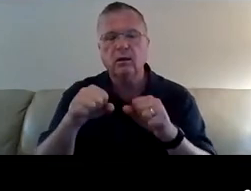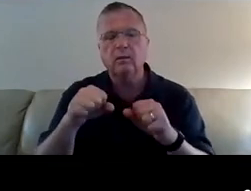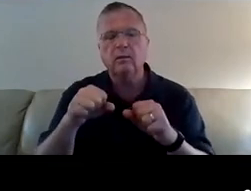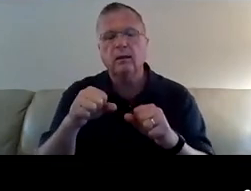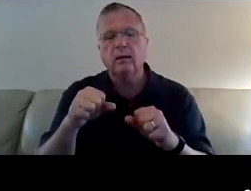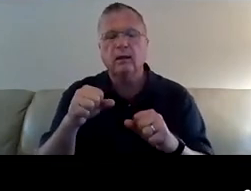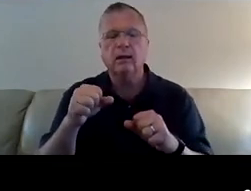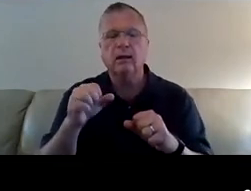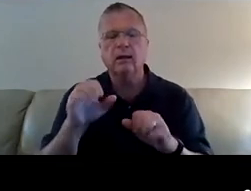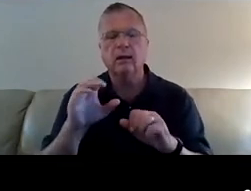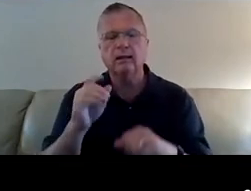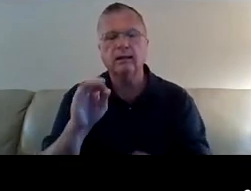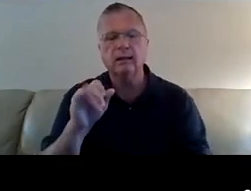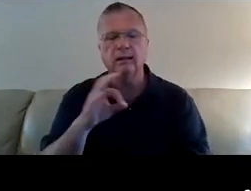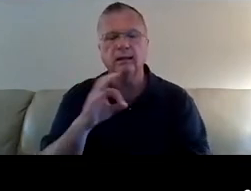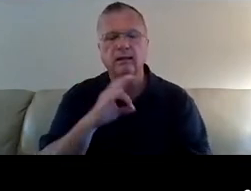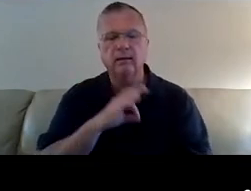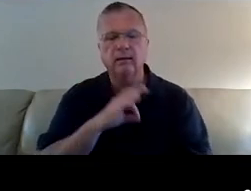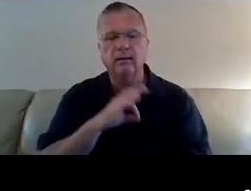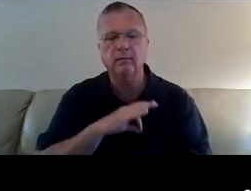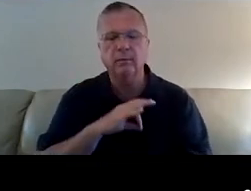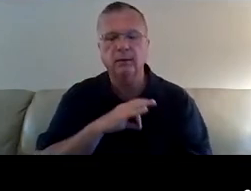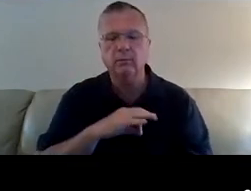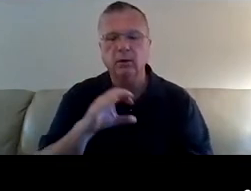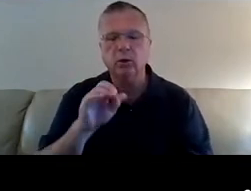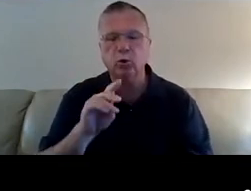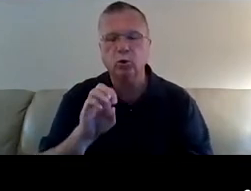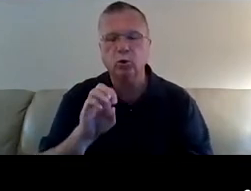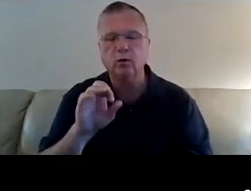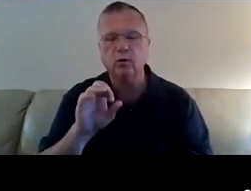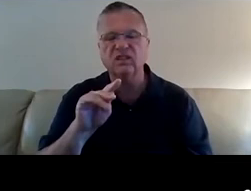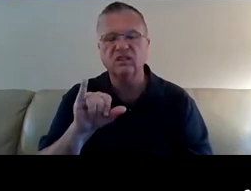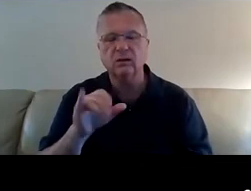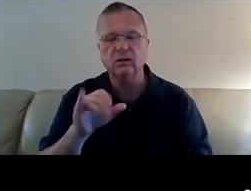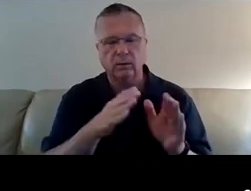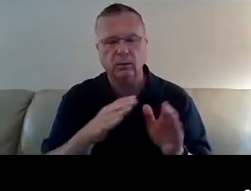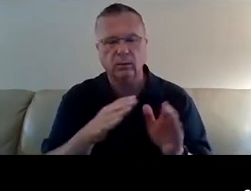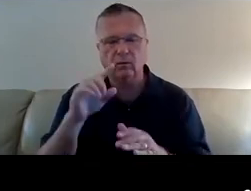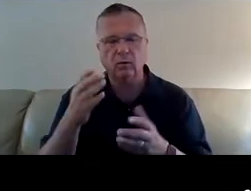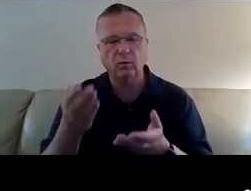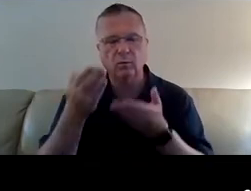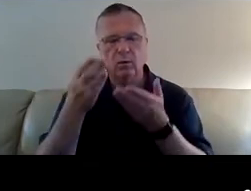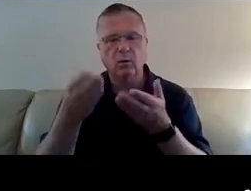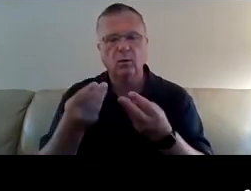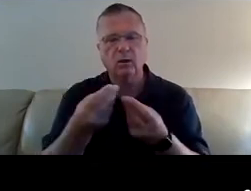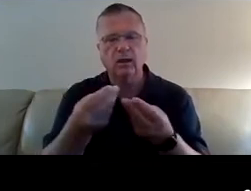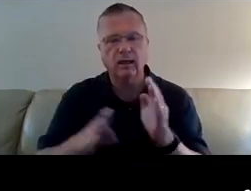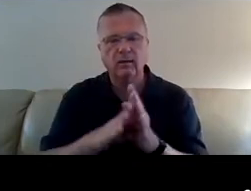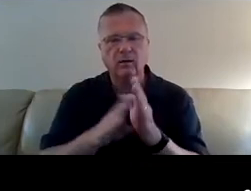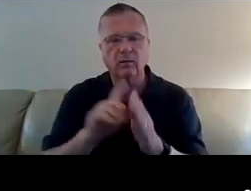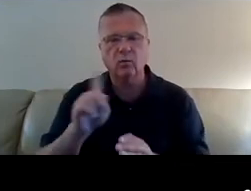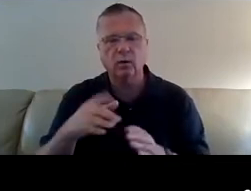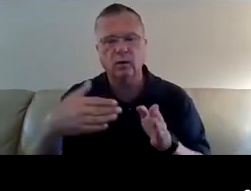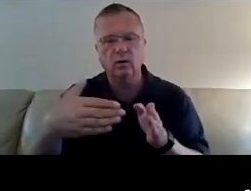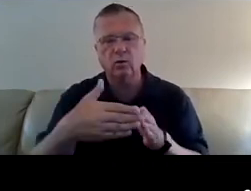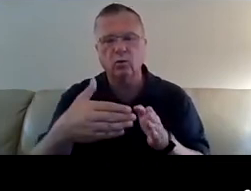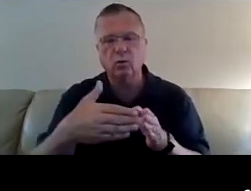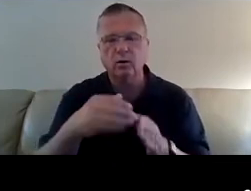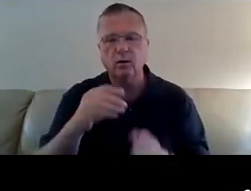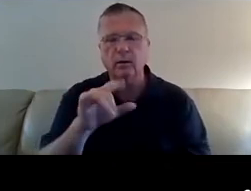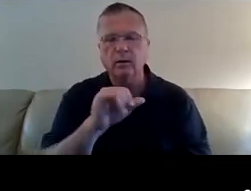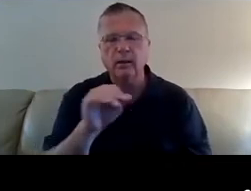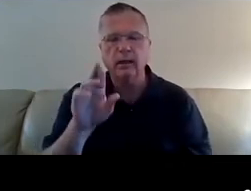school facilities plan for proposed land development located at the corner of Harion and Rutland